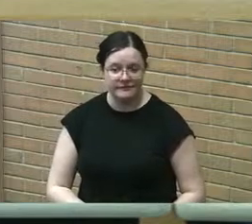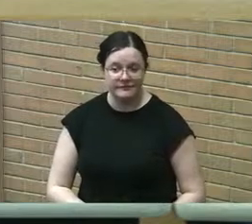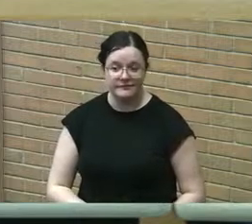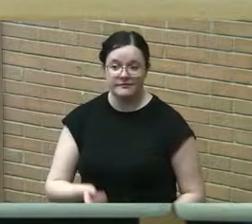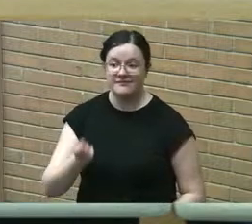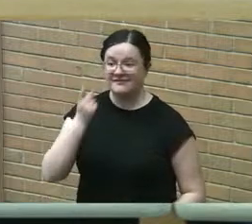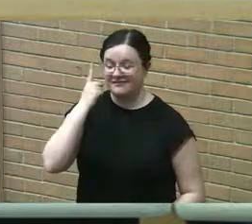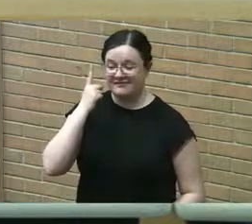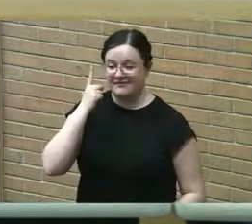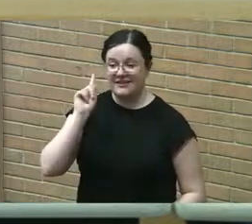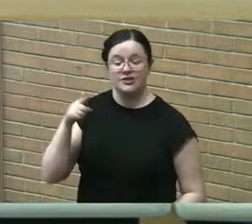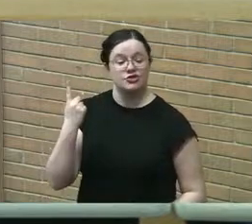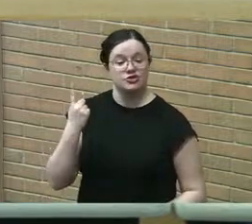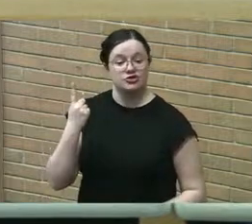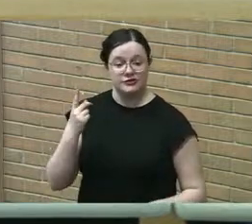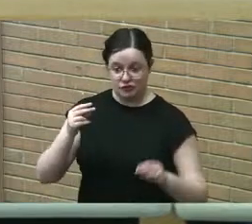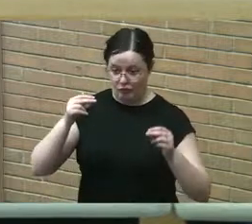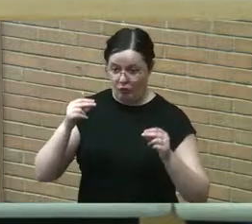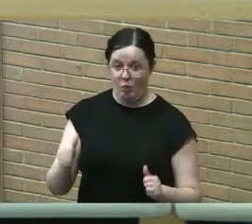written slapdash overnight.